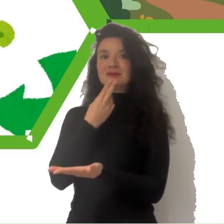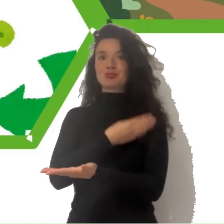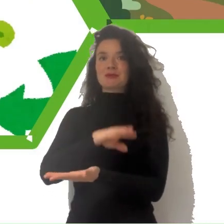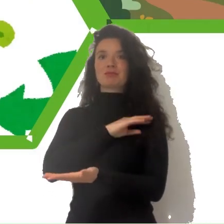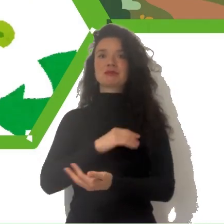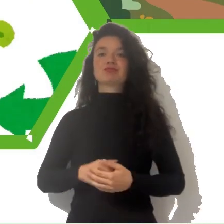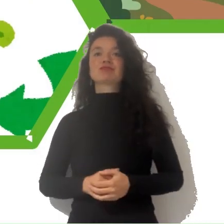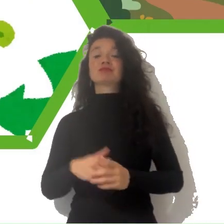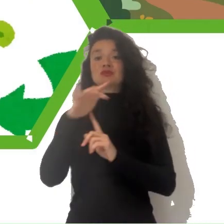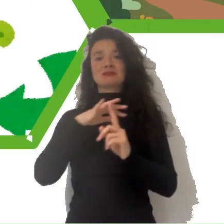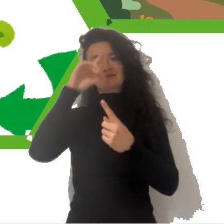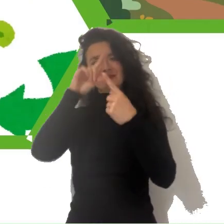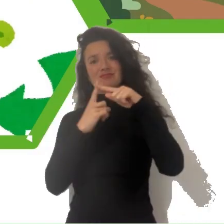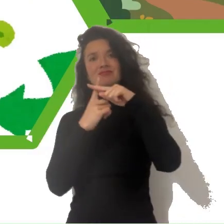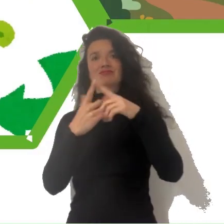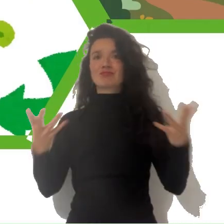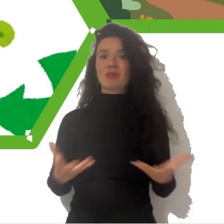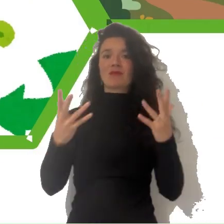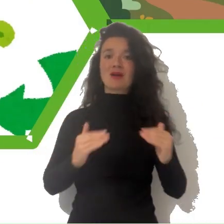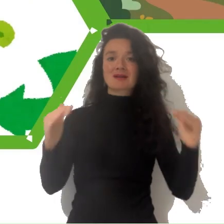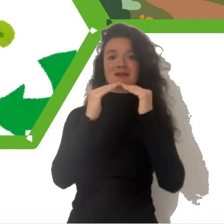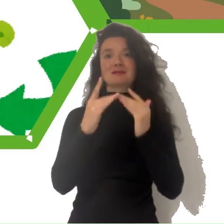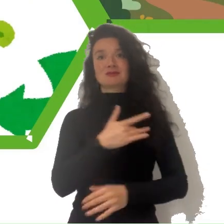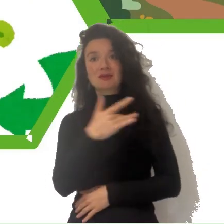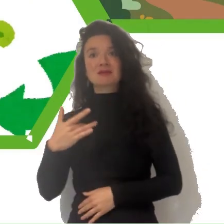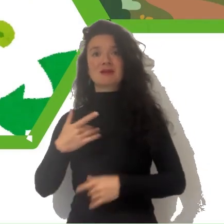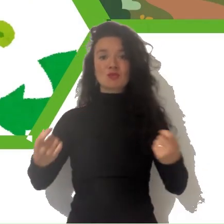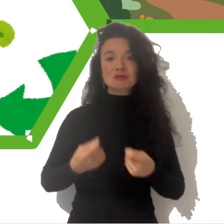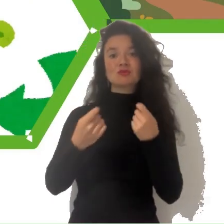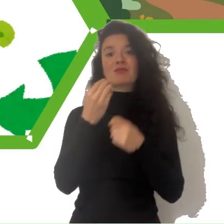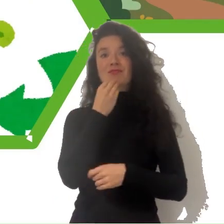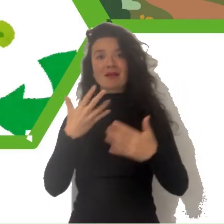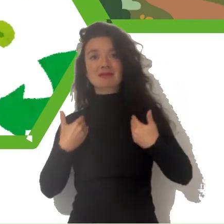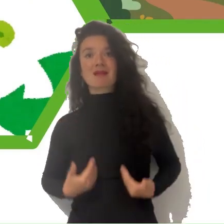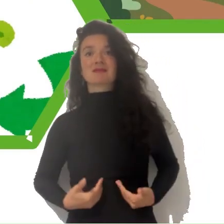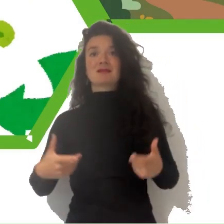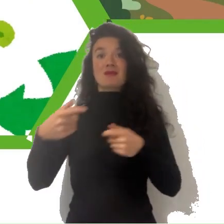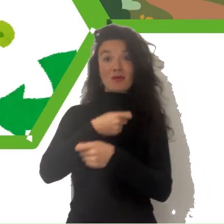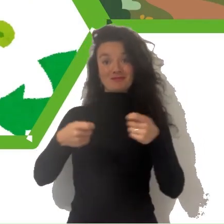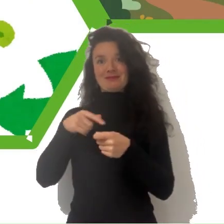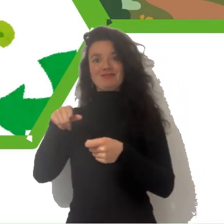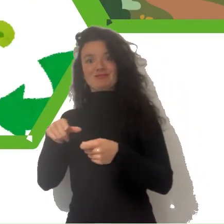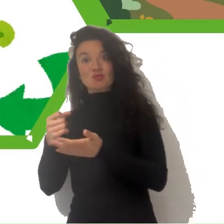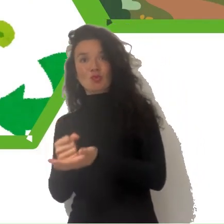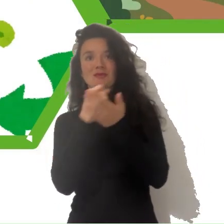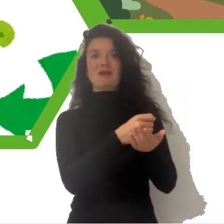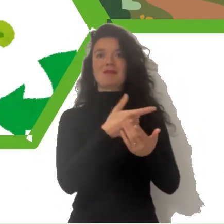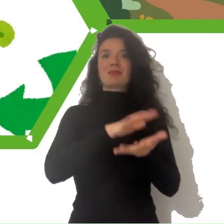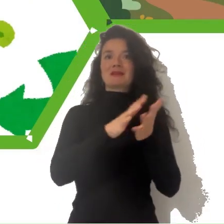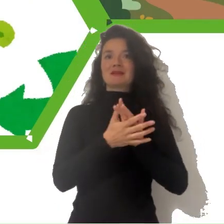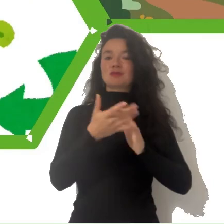about promoting equality, health, education, and well-being. And economy is supporting